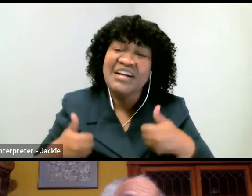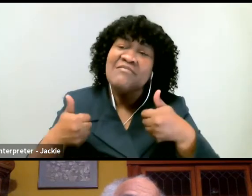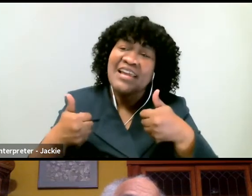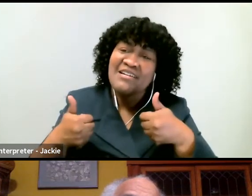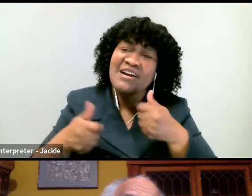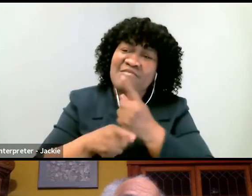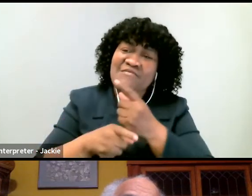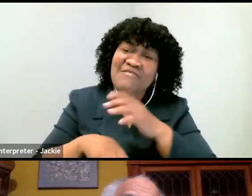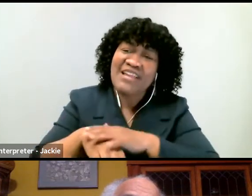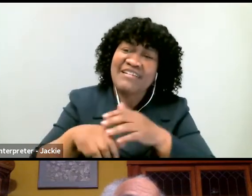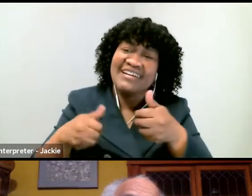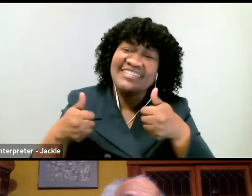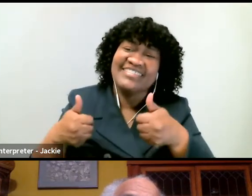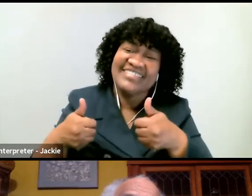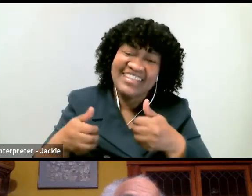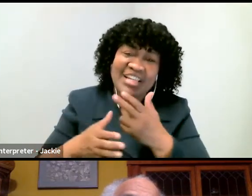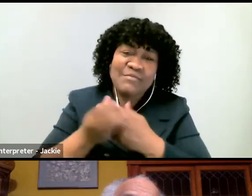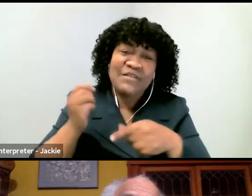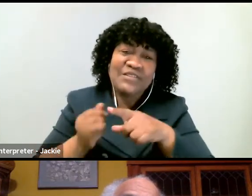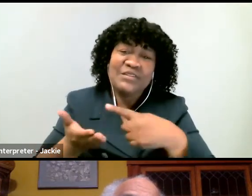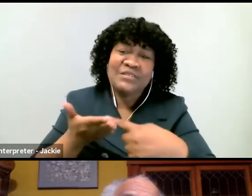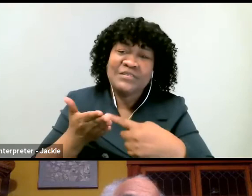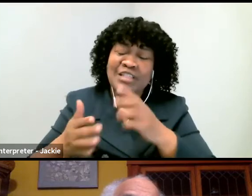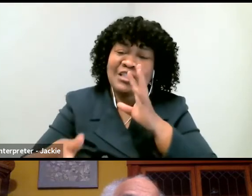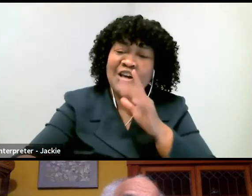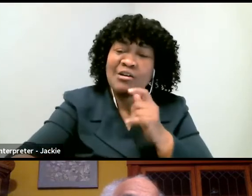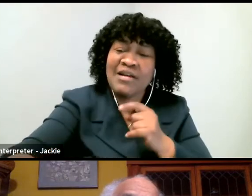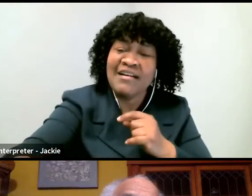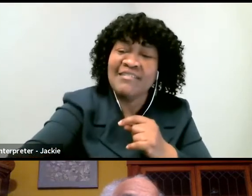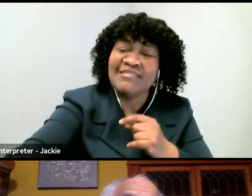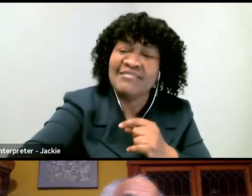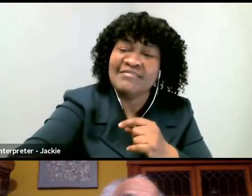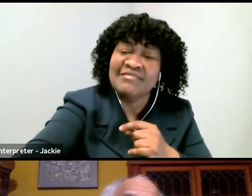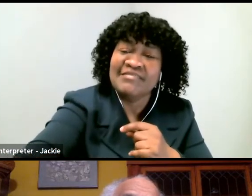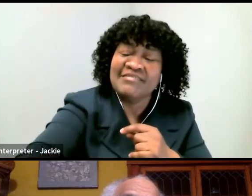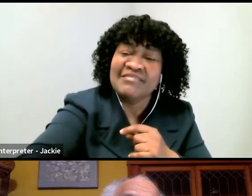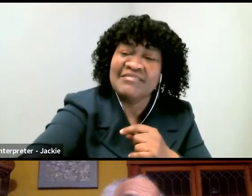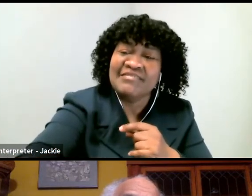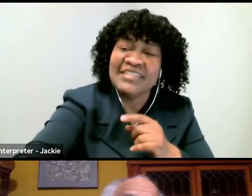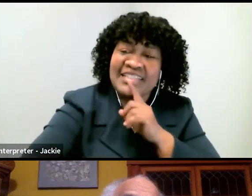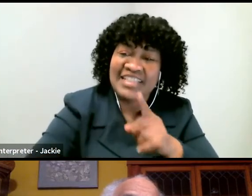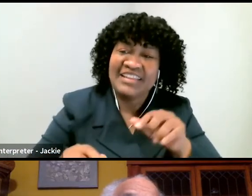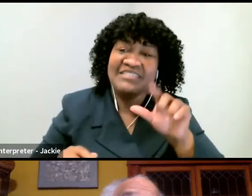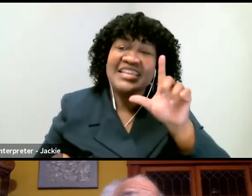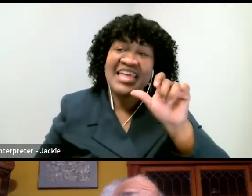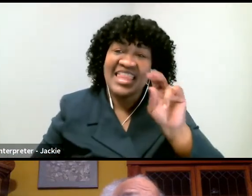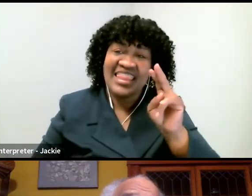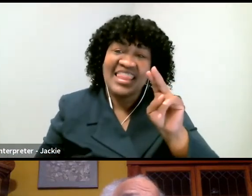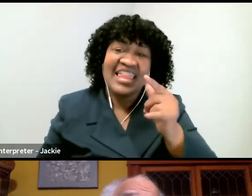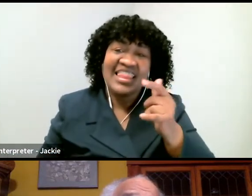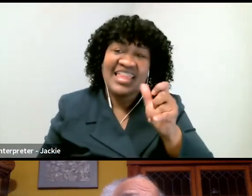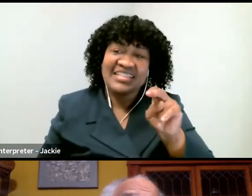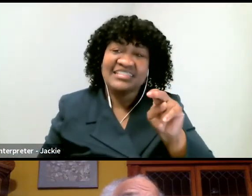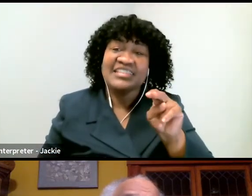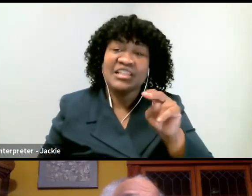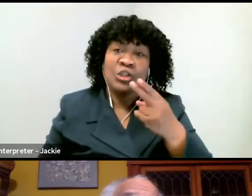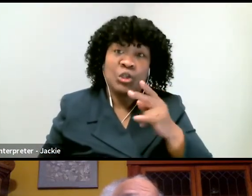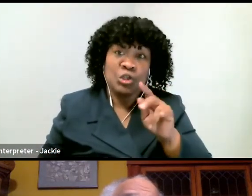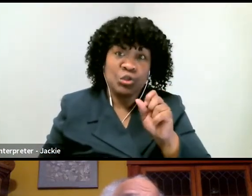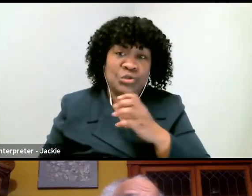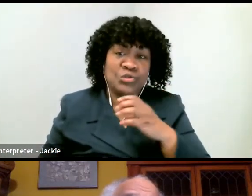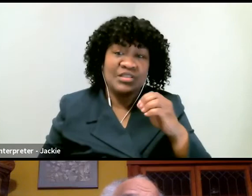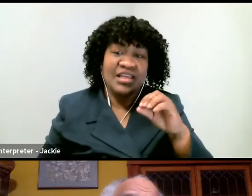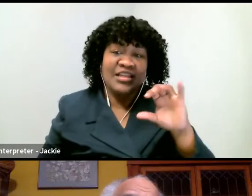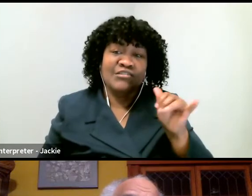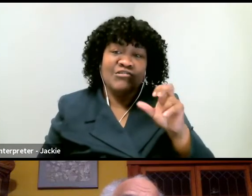Right on. You both mentioned a couple of luminaries of mine. Definitely Langston Hughes and John Coltrane. That was